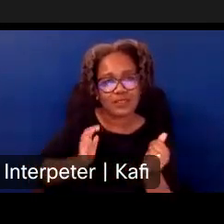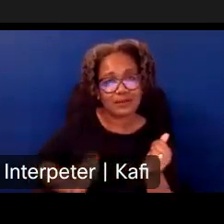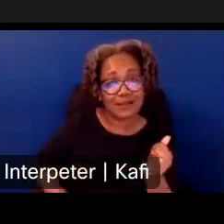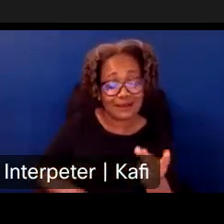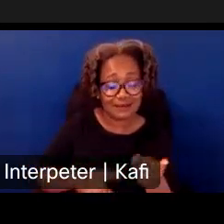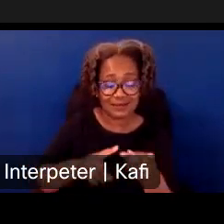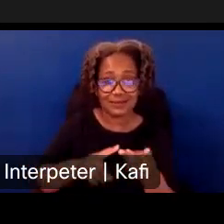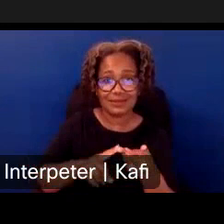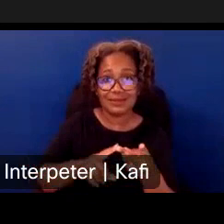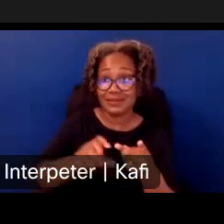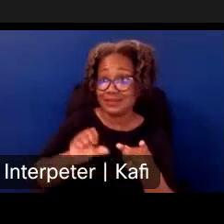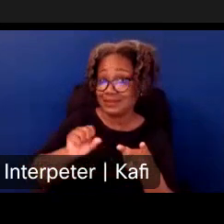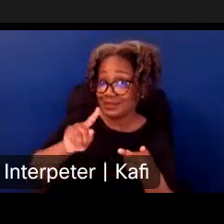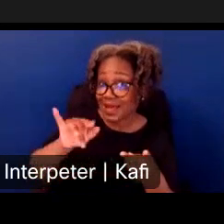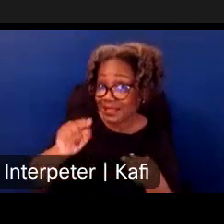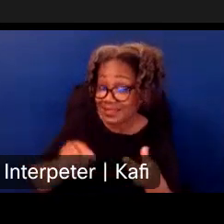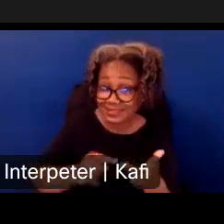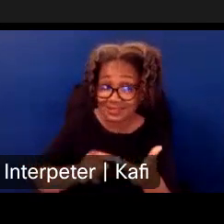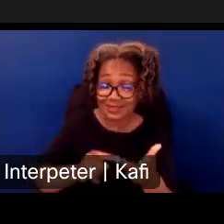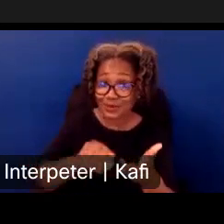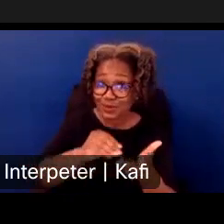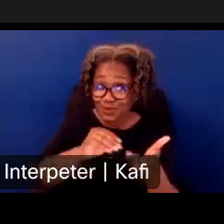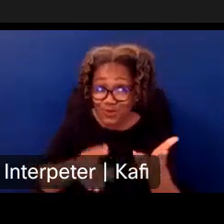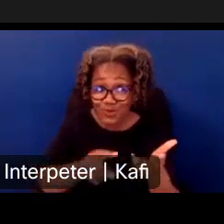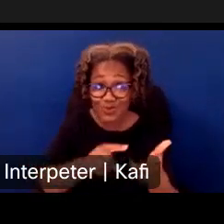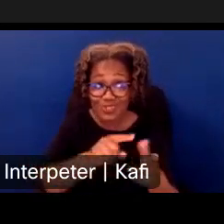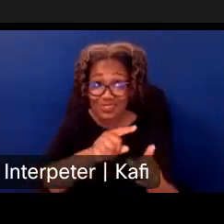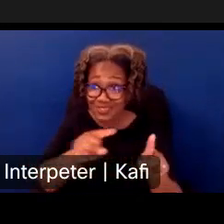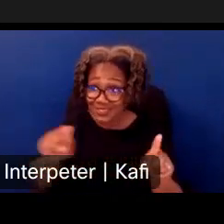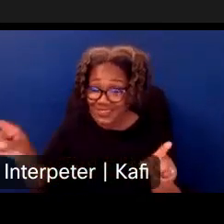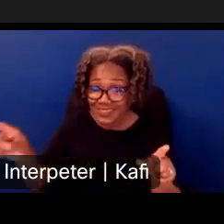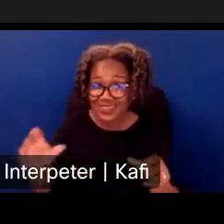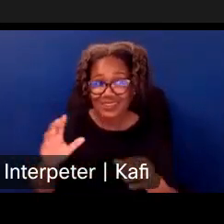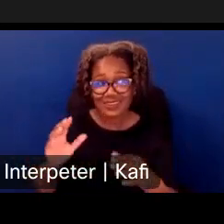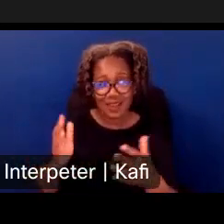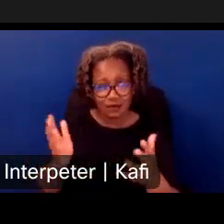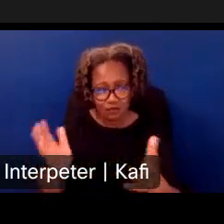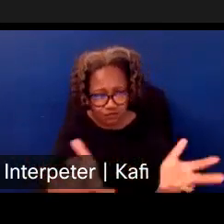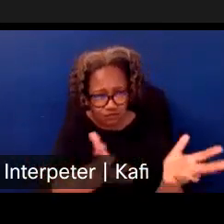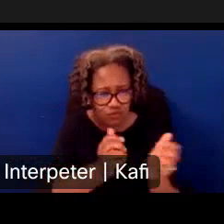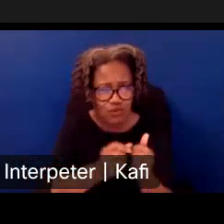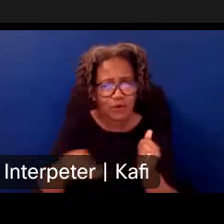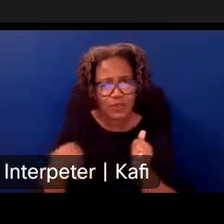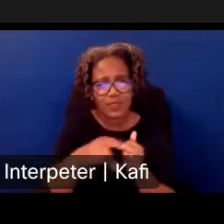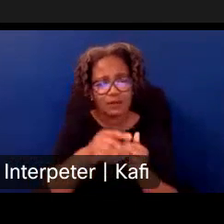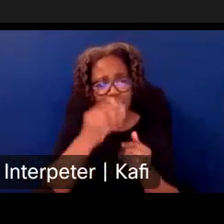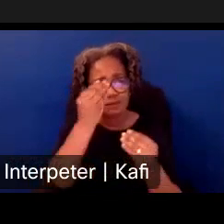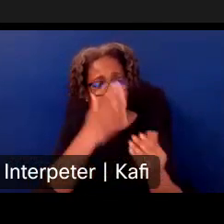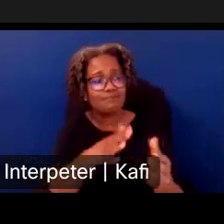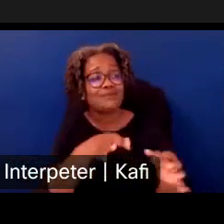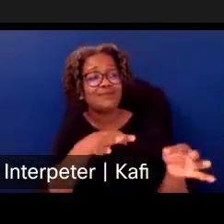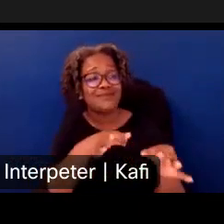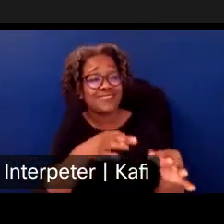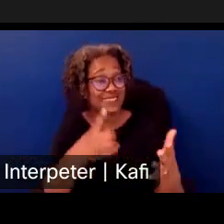our students, to let them understand something good can easily turn into